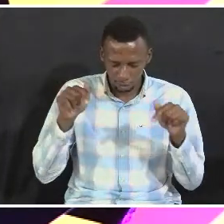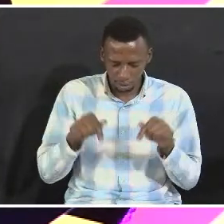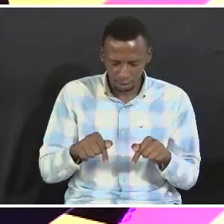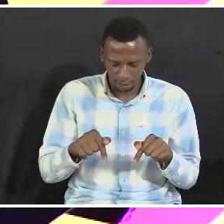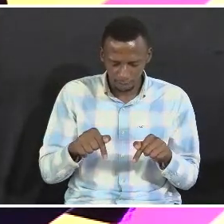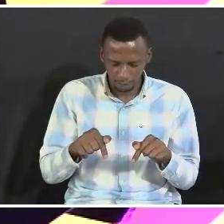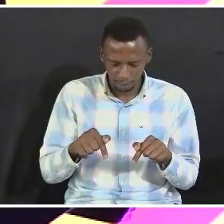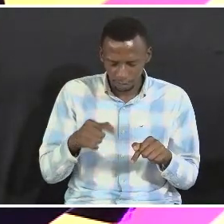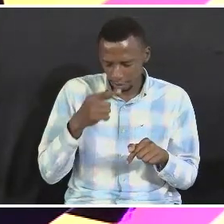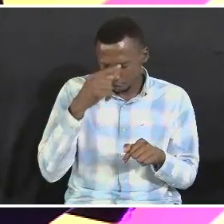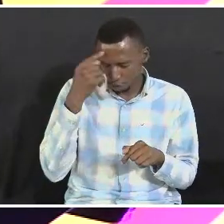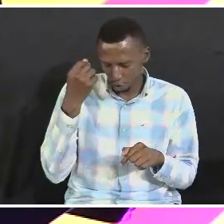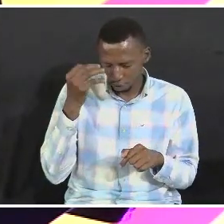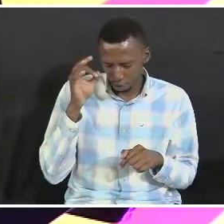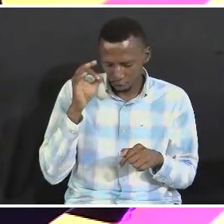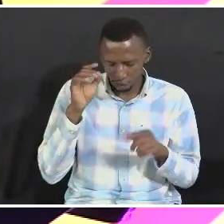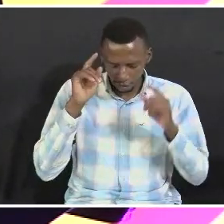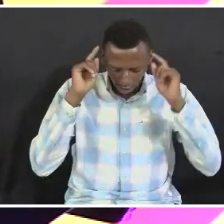because of the Lamb.